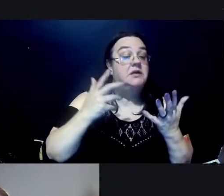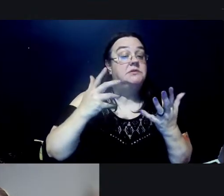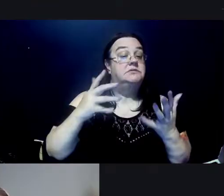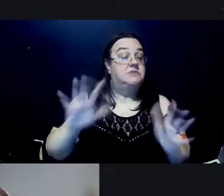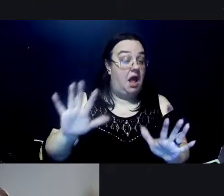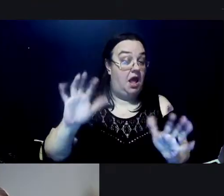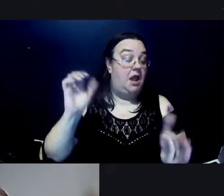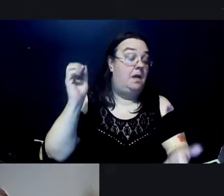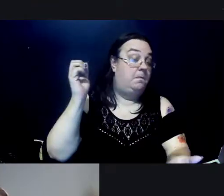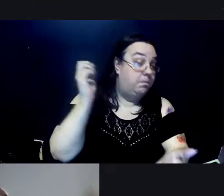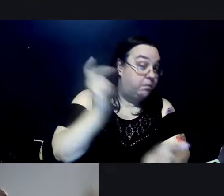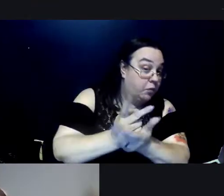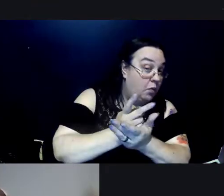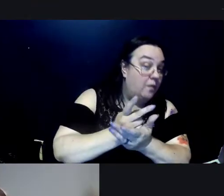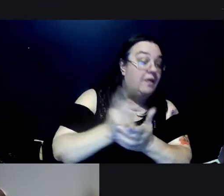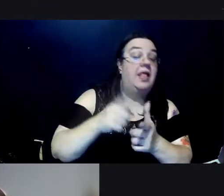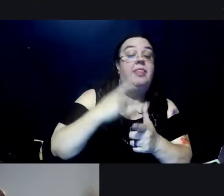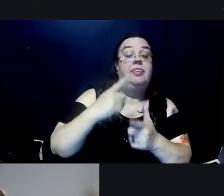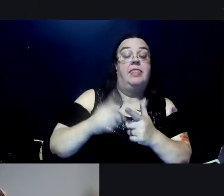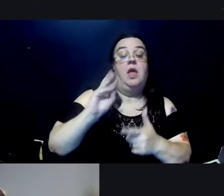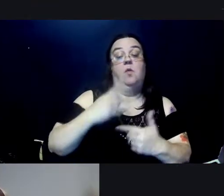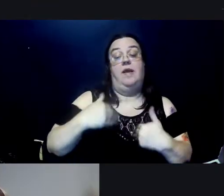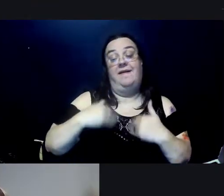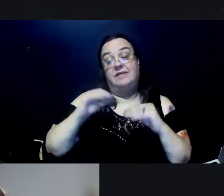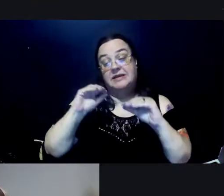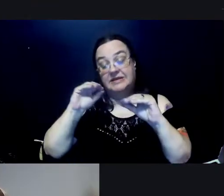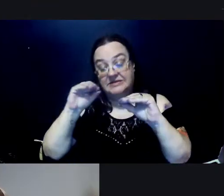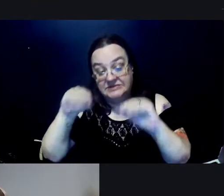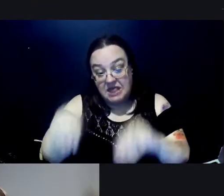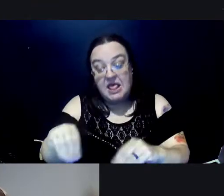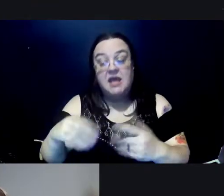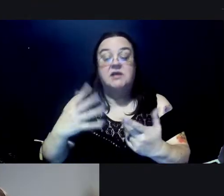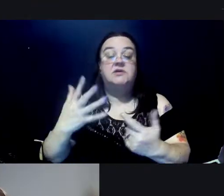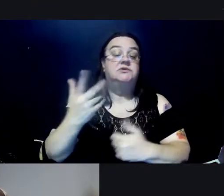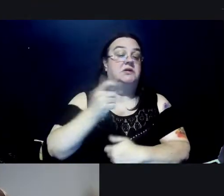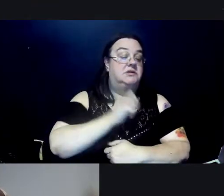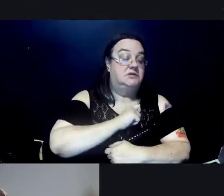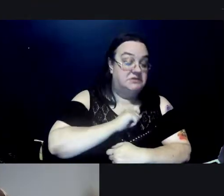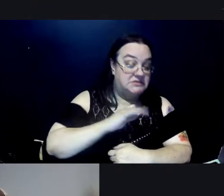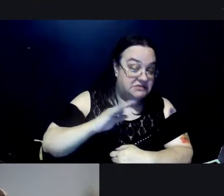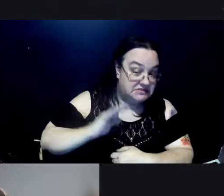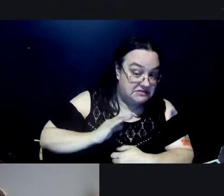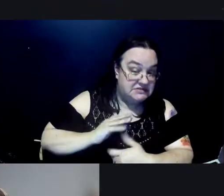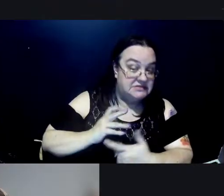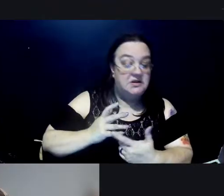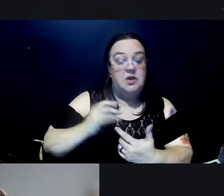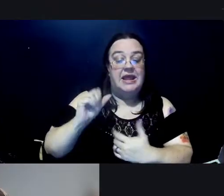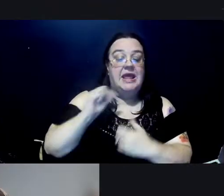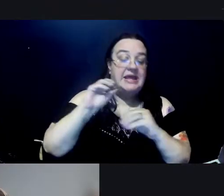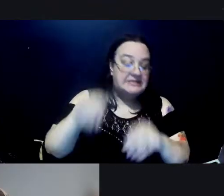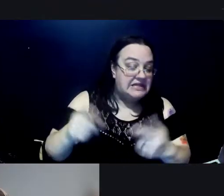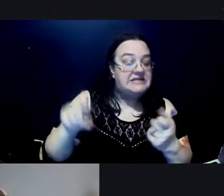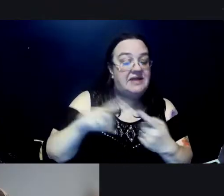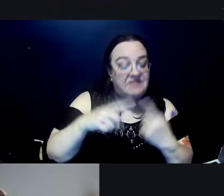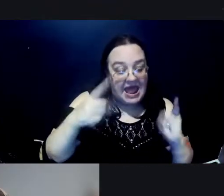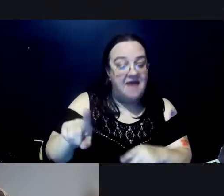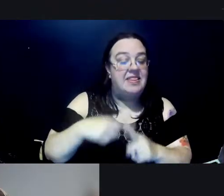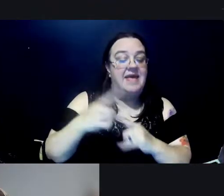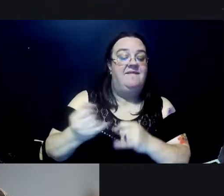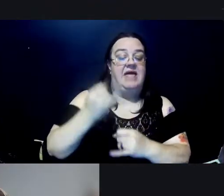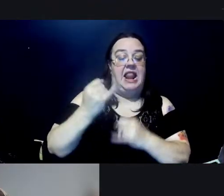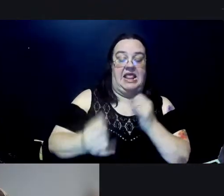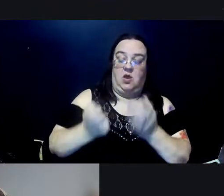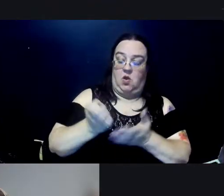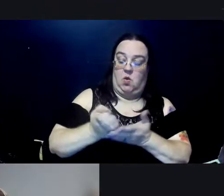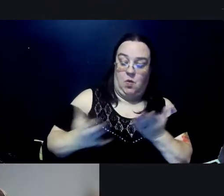have installations to happen, and then finalizing the equipment installation. And that's going to take us all the way